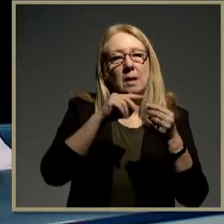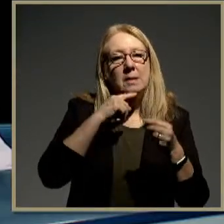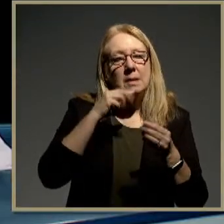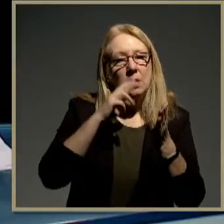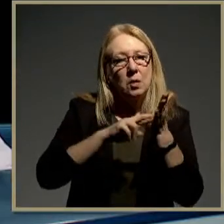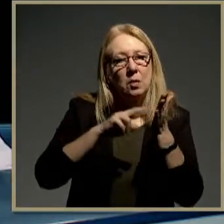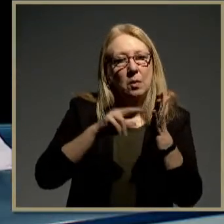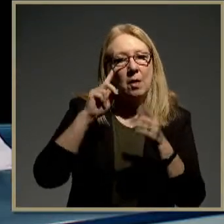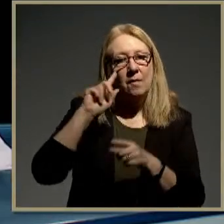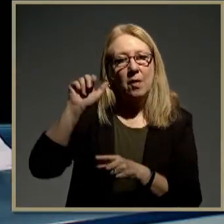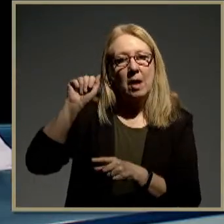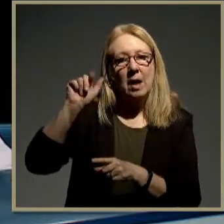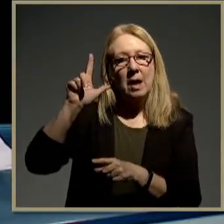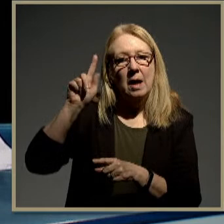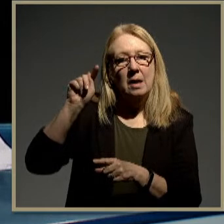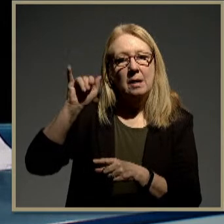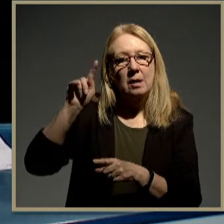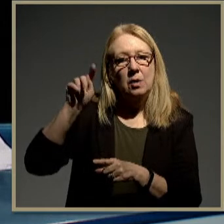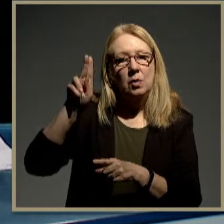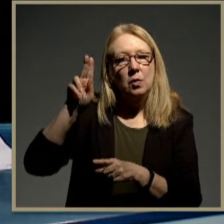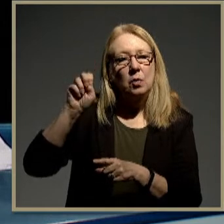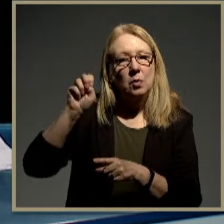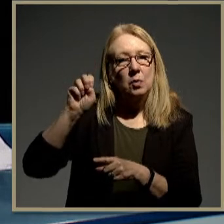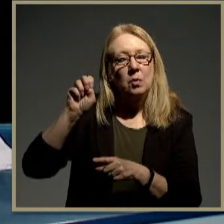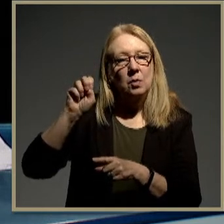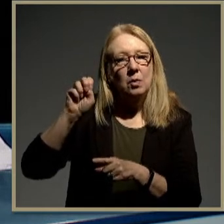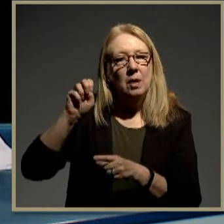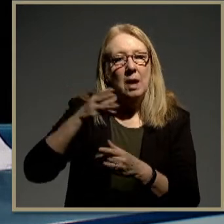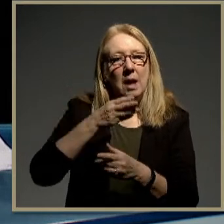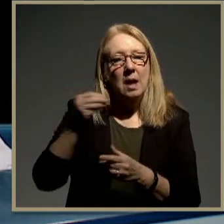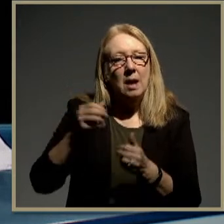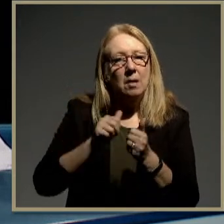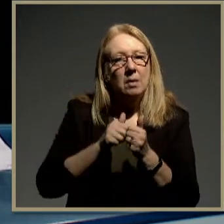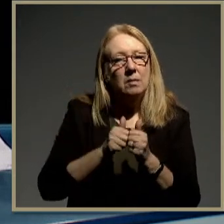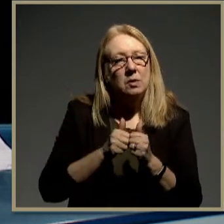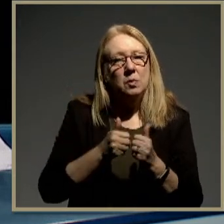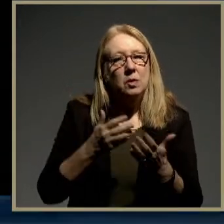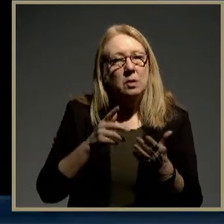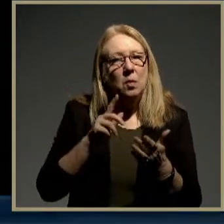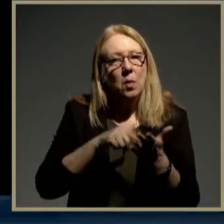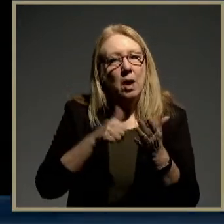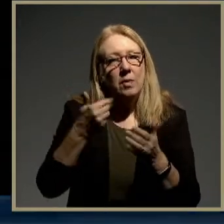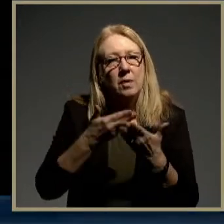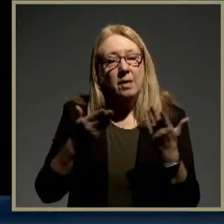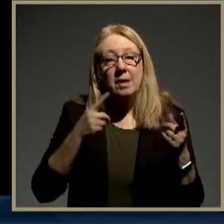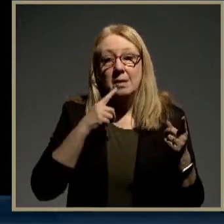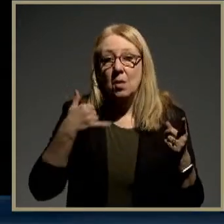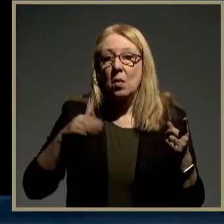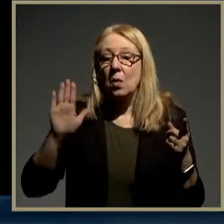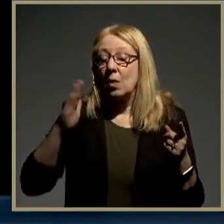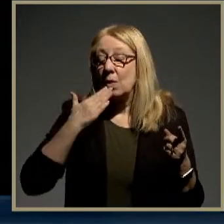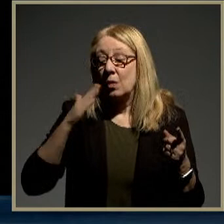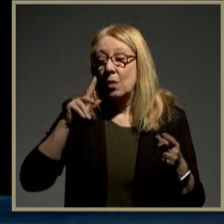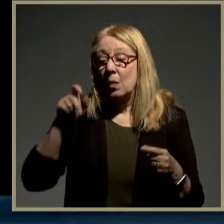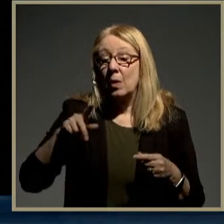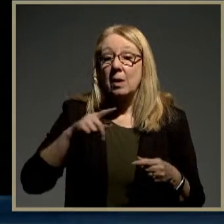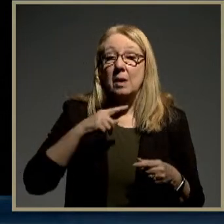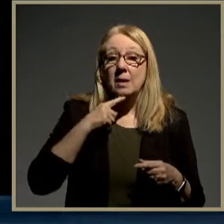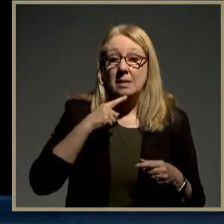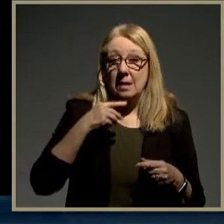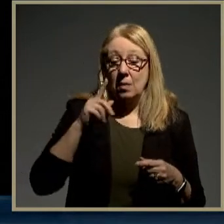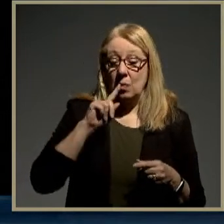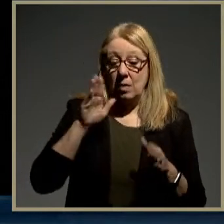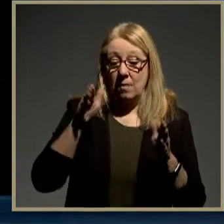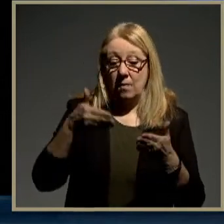on altitude and performance. What are some of the other things being studied? Great question. Dr. Sabuti